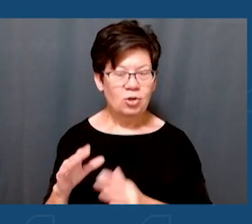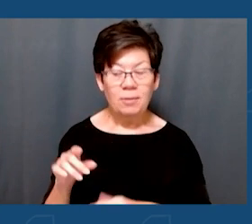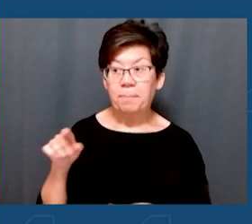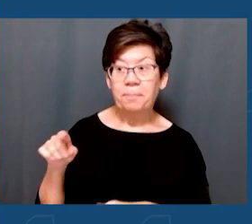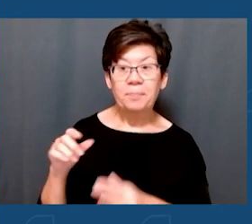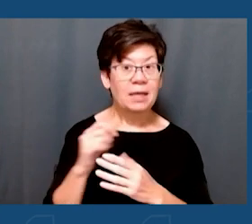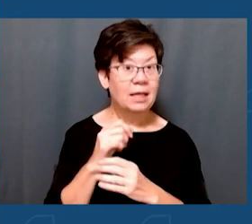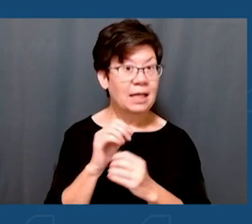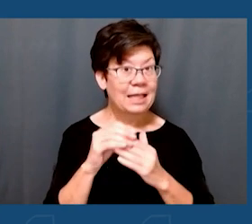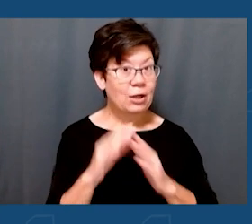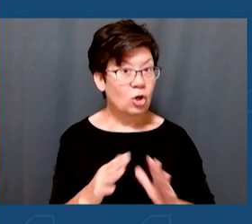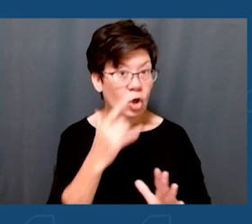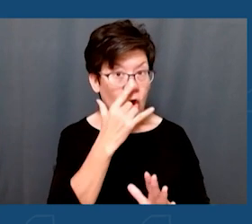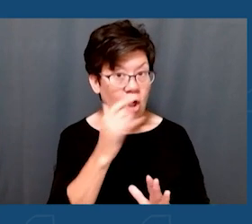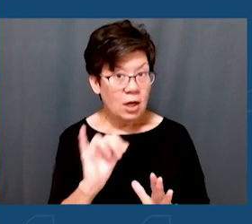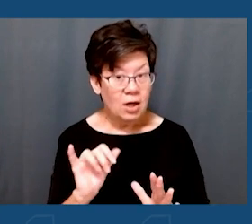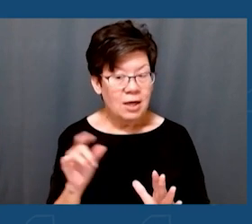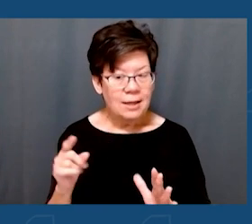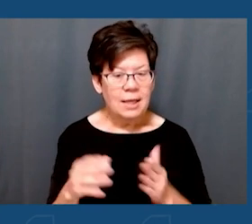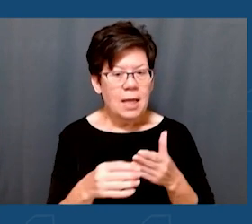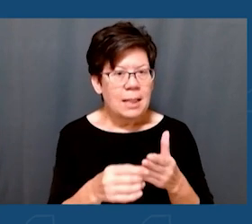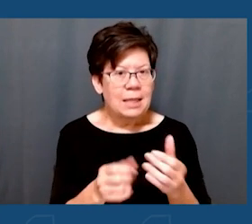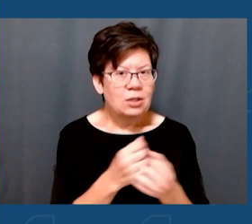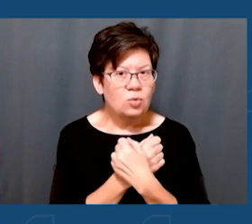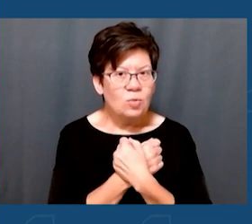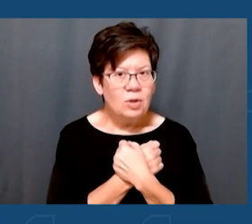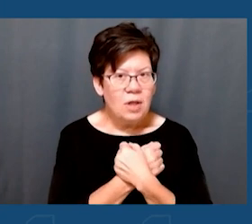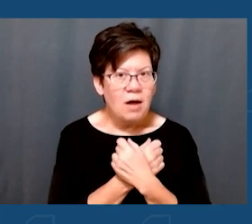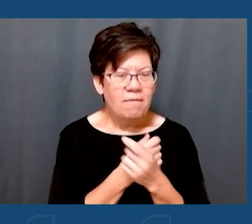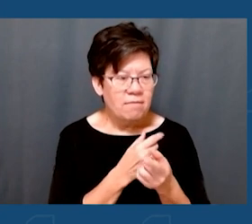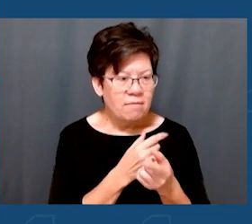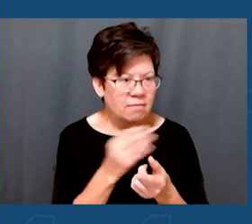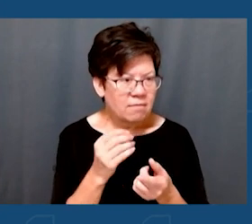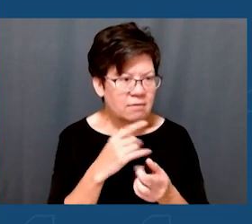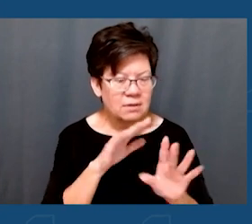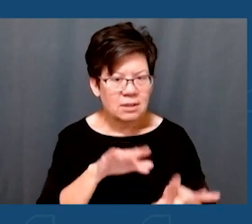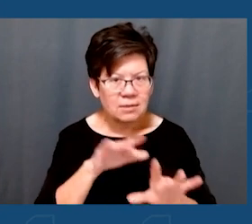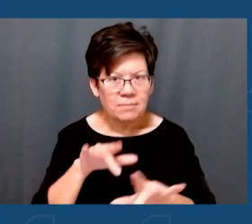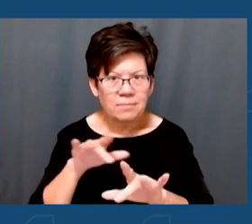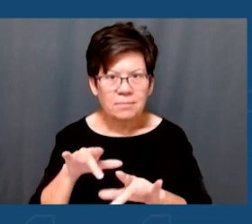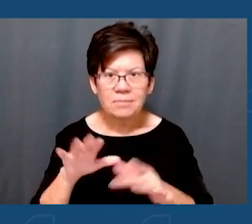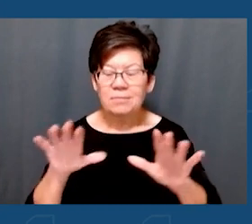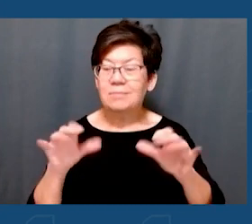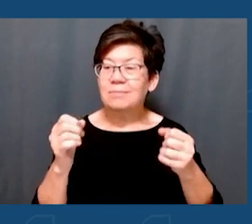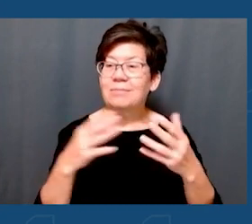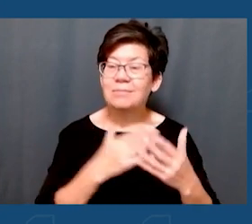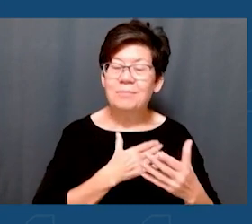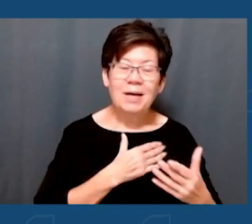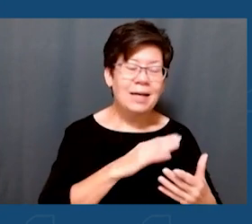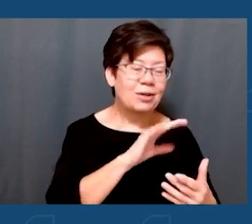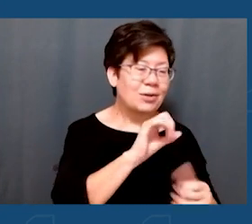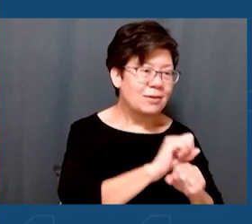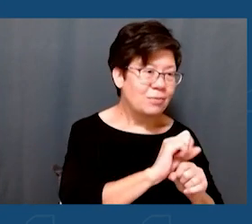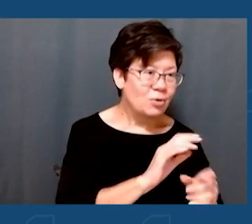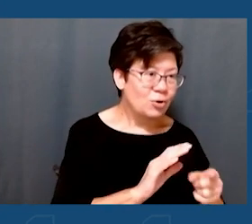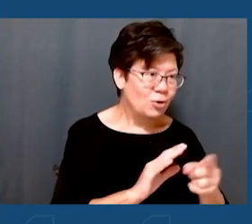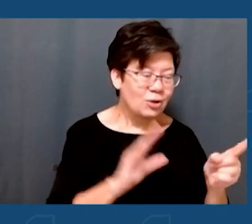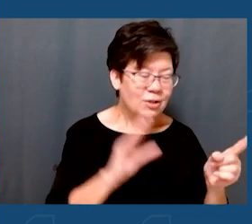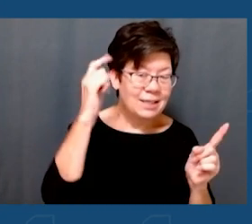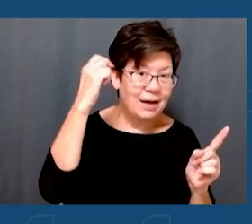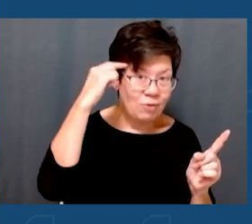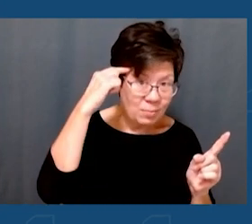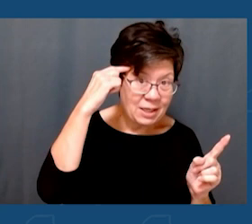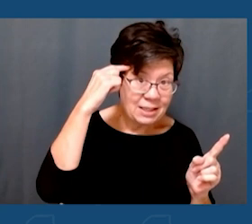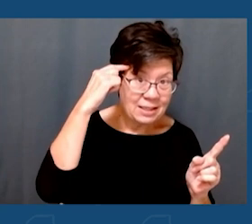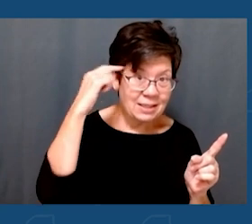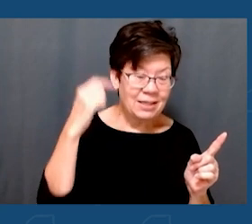love and great compassion. And like so many of my colleagues in government, I